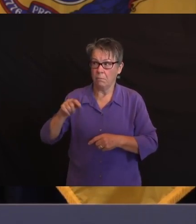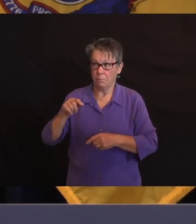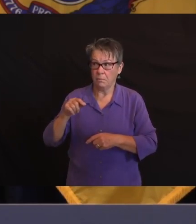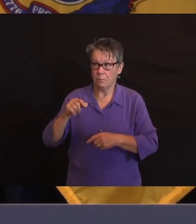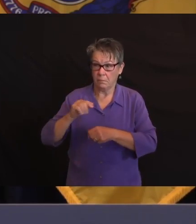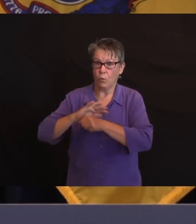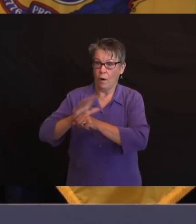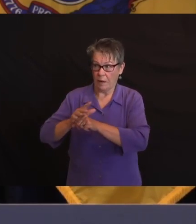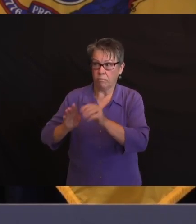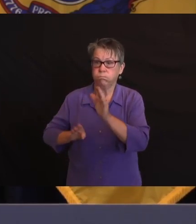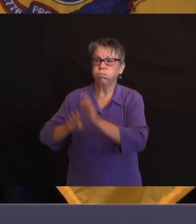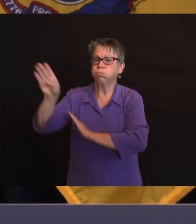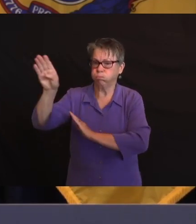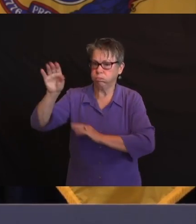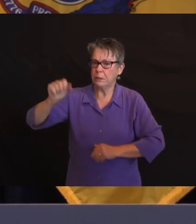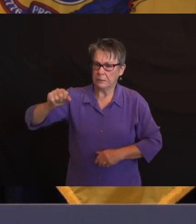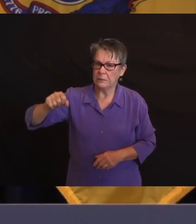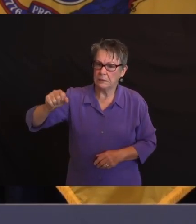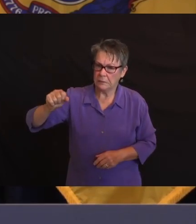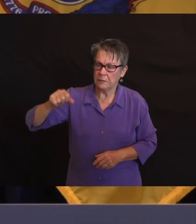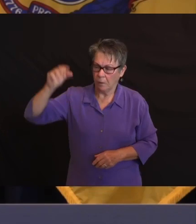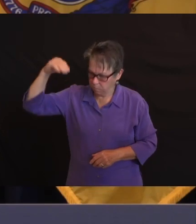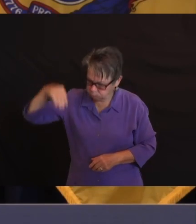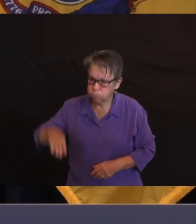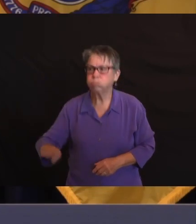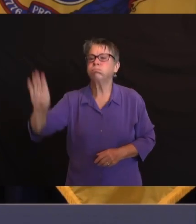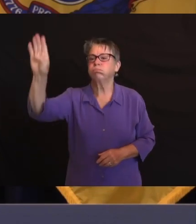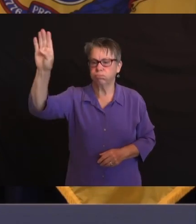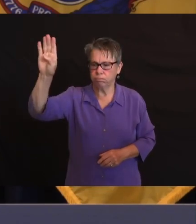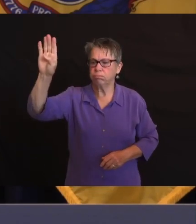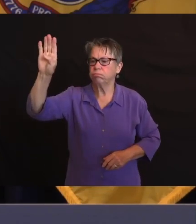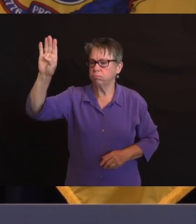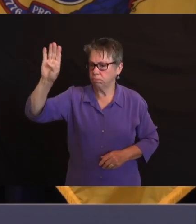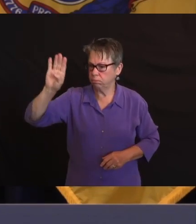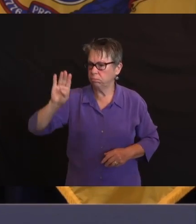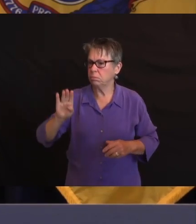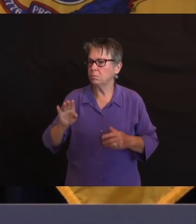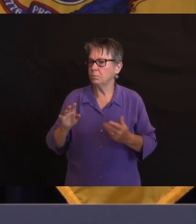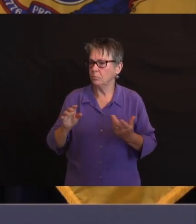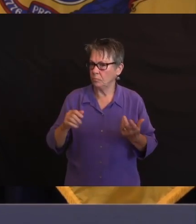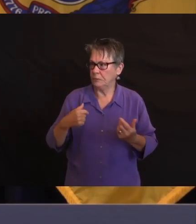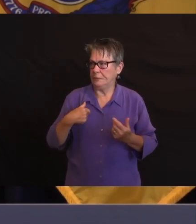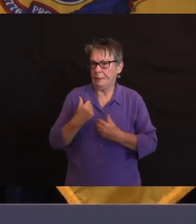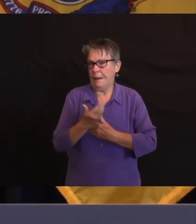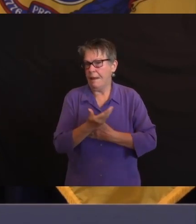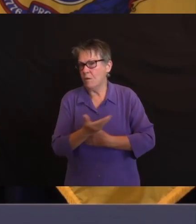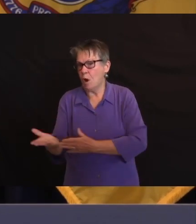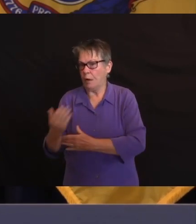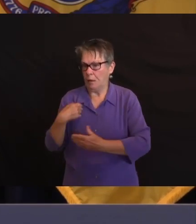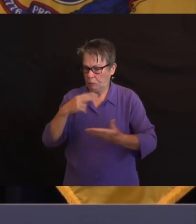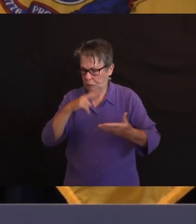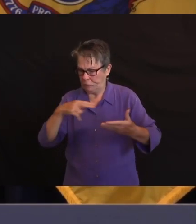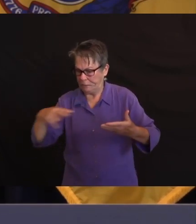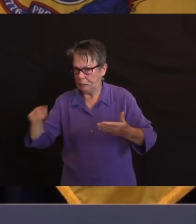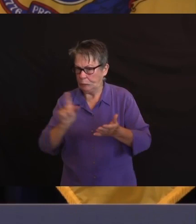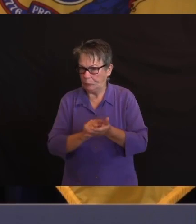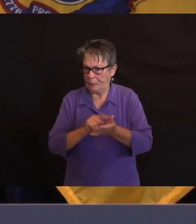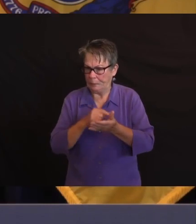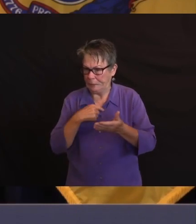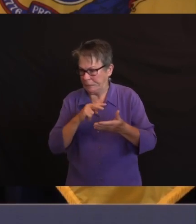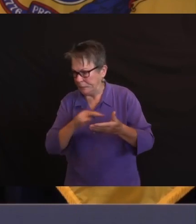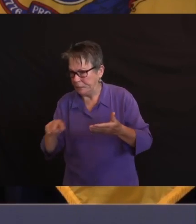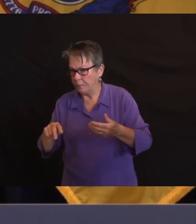some summary news every morning on there, but you can see it in Spain. See it in most places except Italy, by the way, ironically right now. There